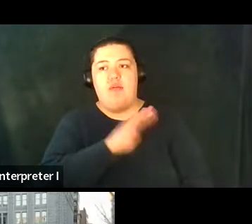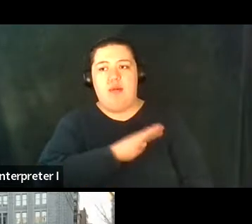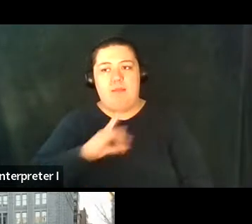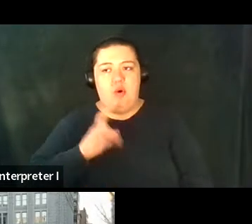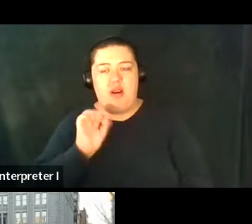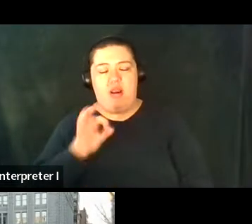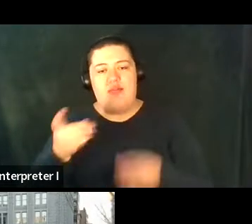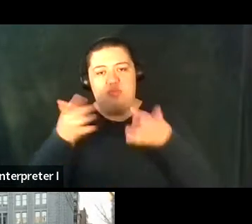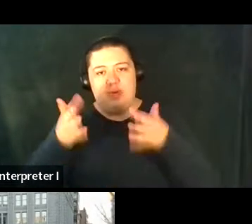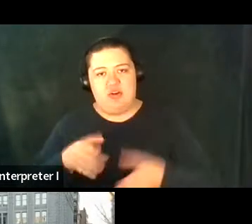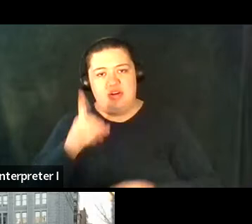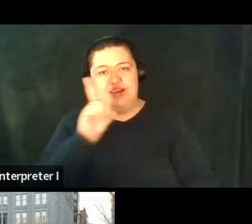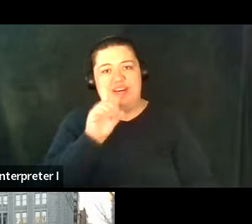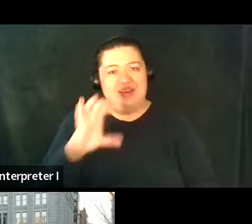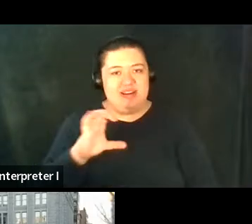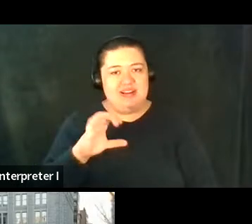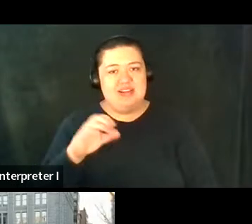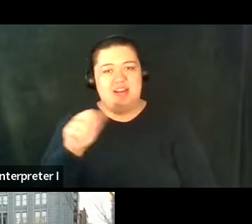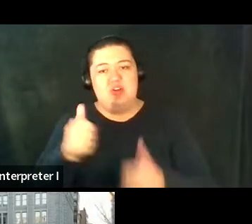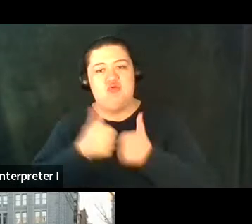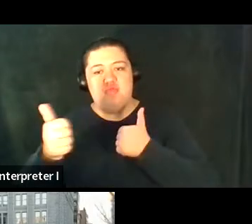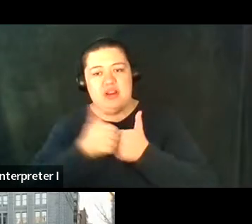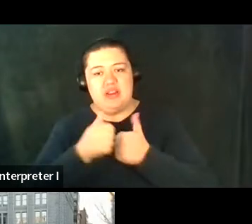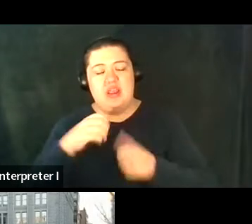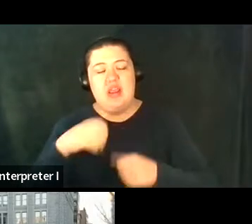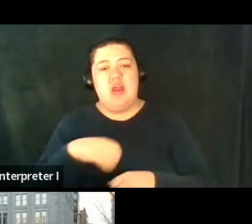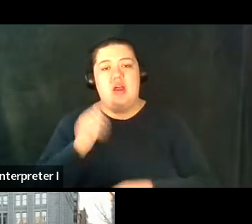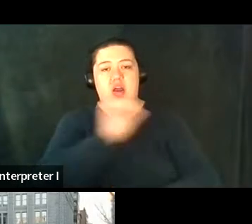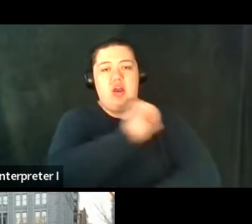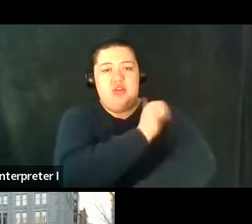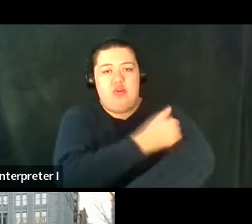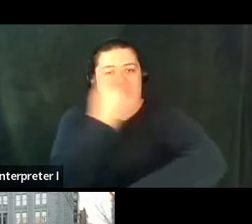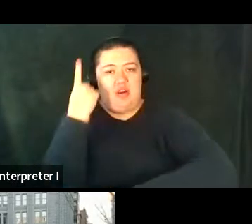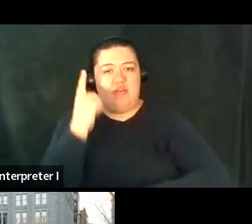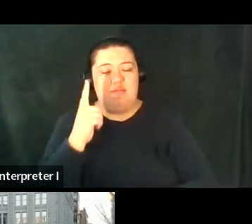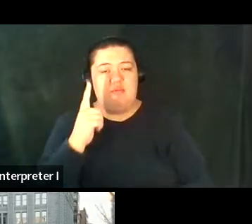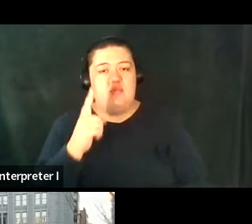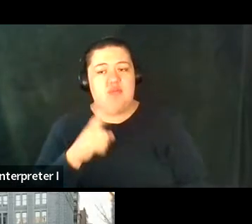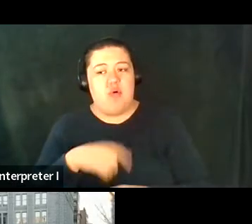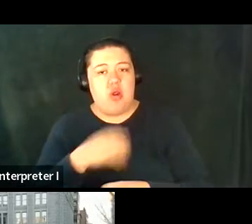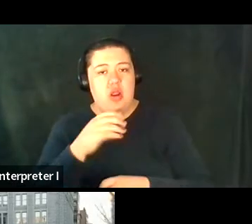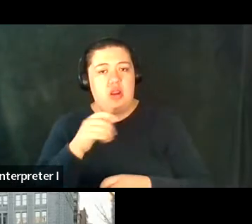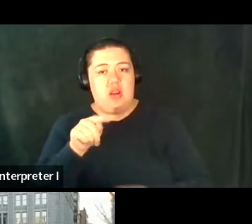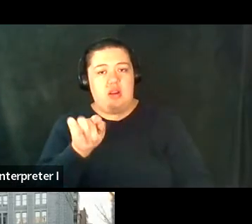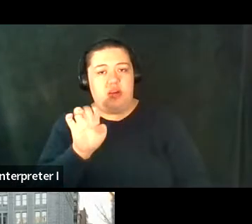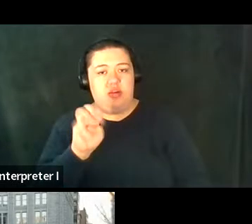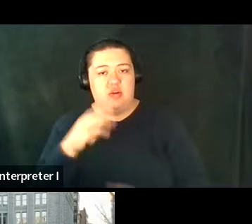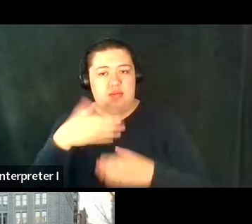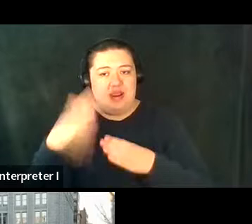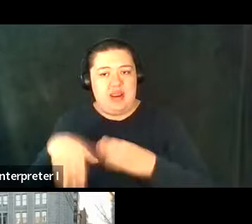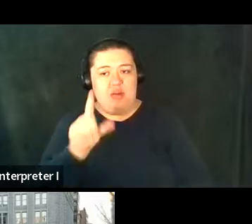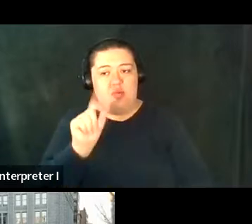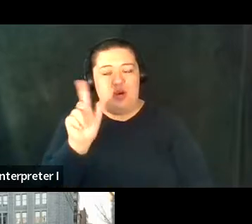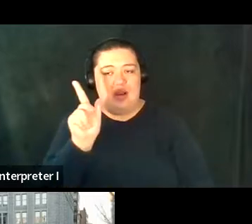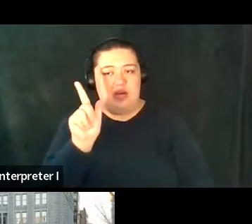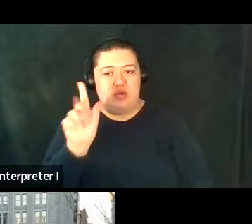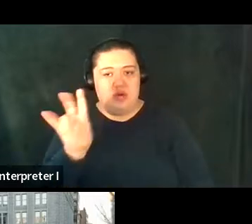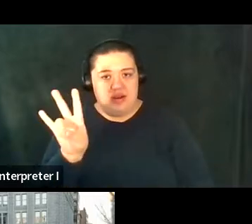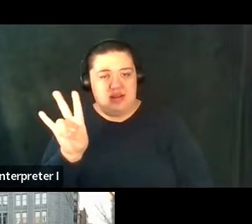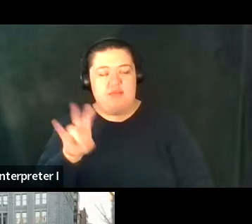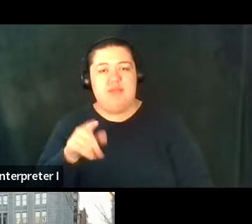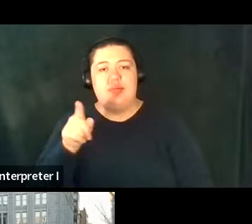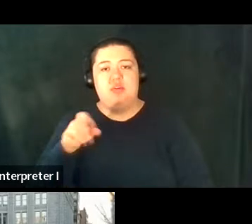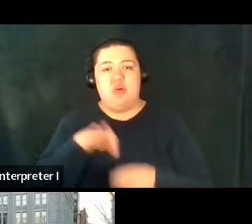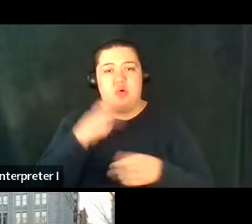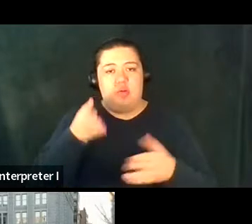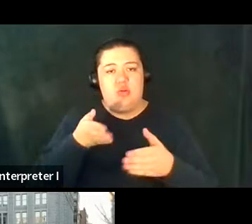Area Transit Authority for a 4-year term to end June 30th, 2027. Ms. Santos is a Ward 3 resident.